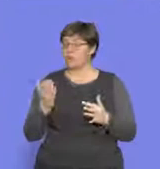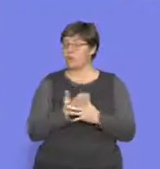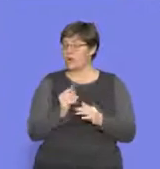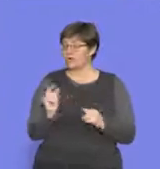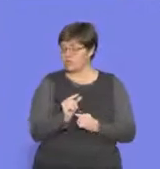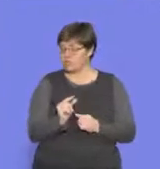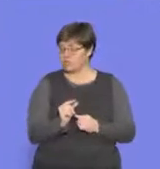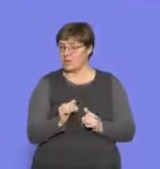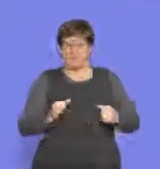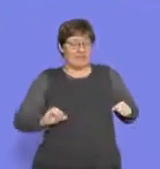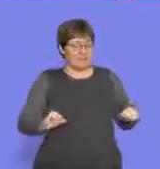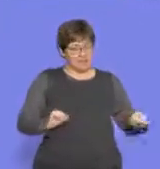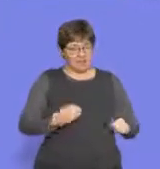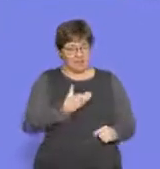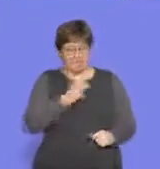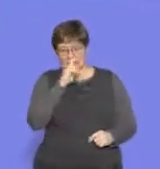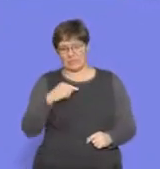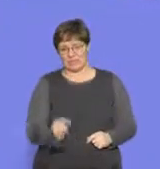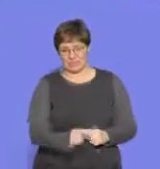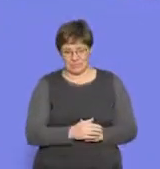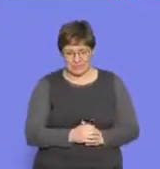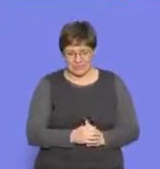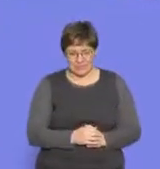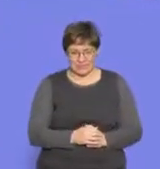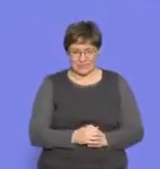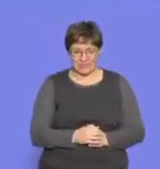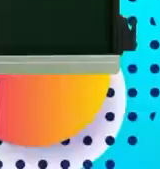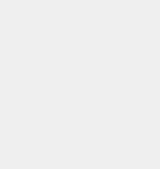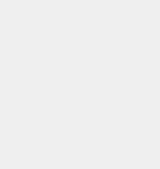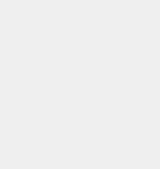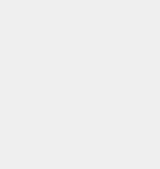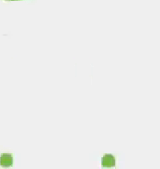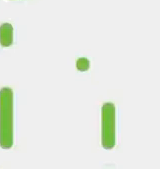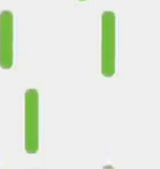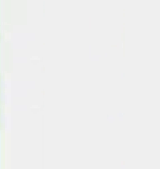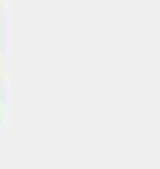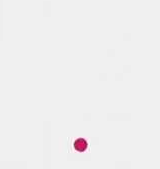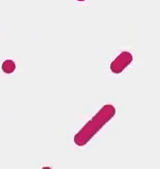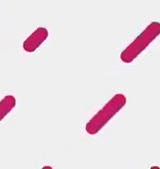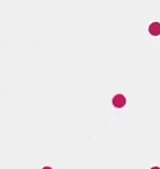comfort break, and I'll see you back in a little while.